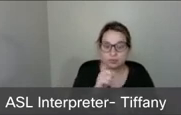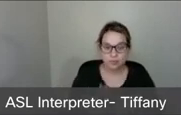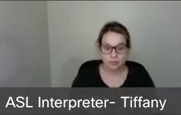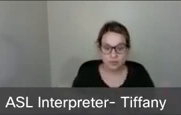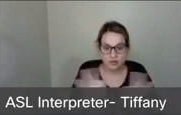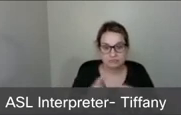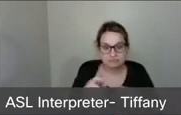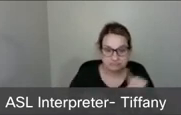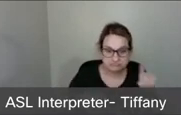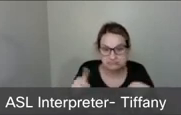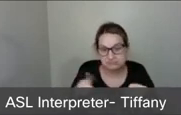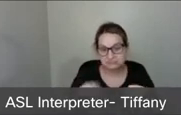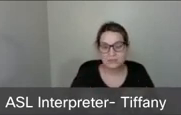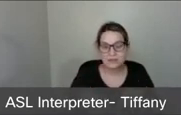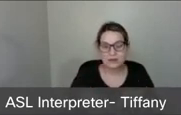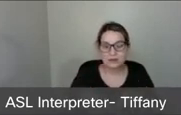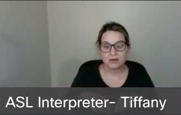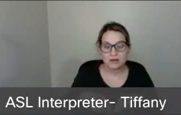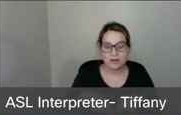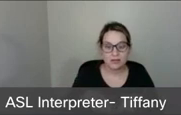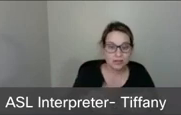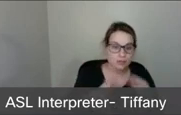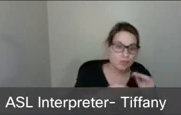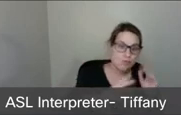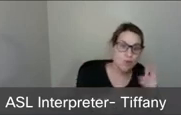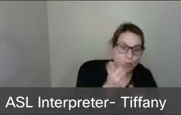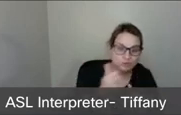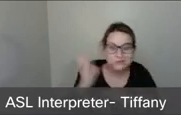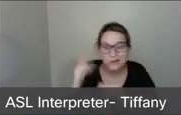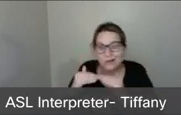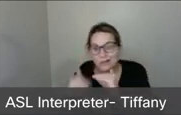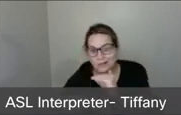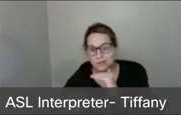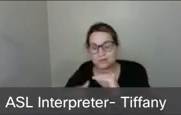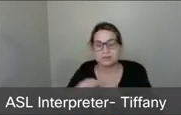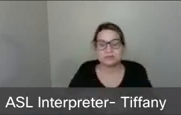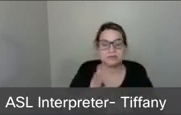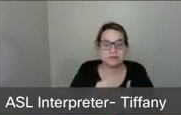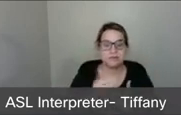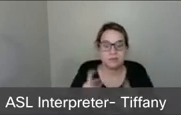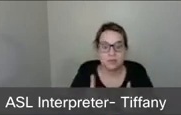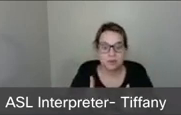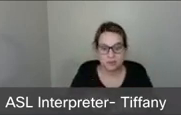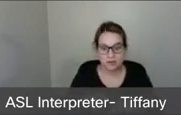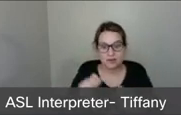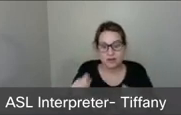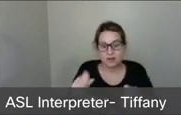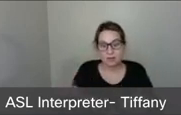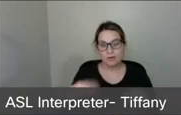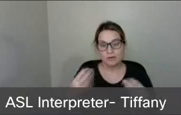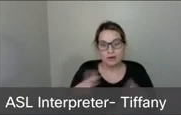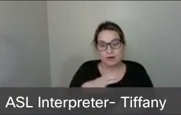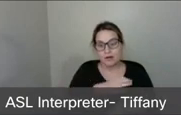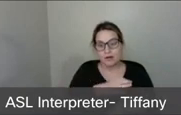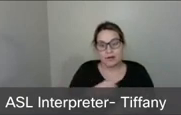to 10% between the most and least populous legislative districts. This can permit the commission to